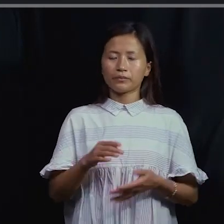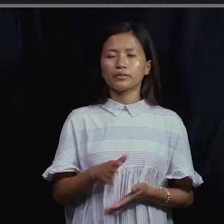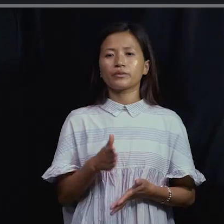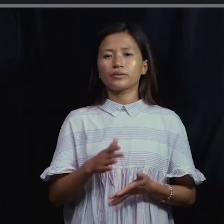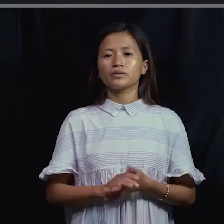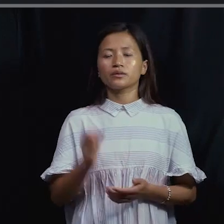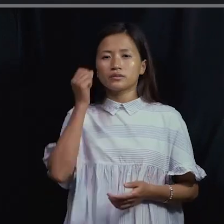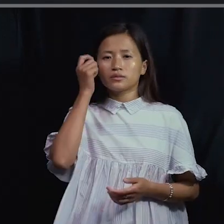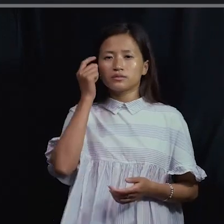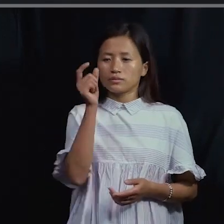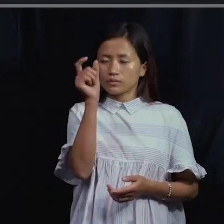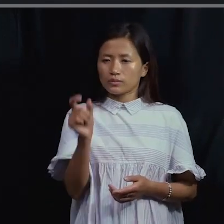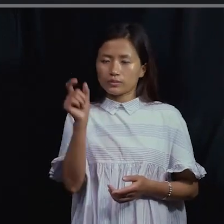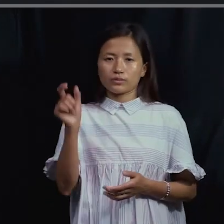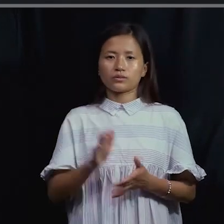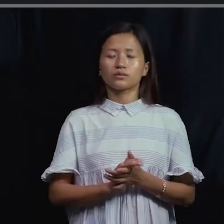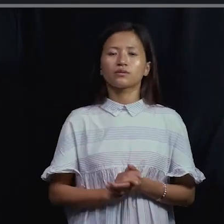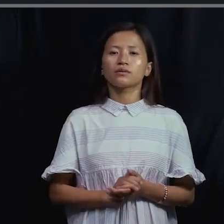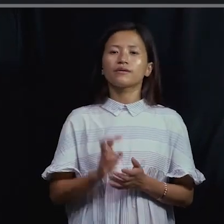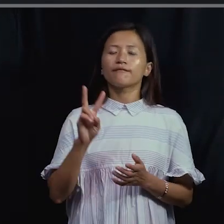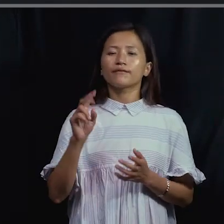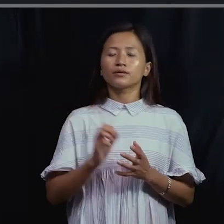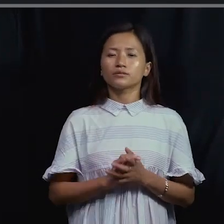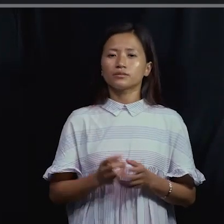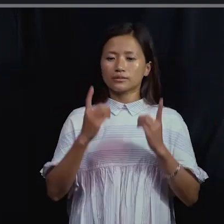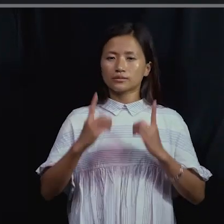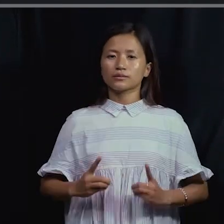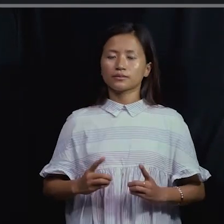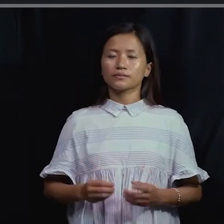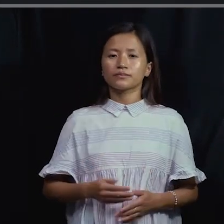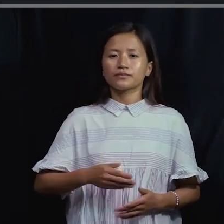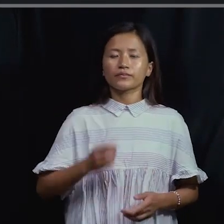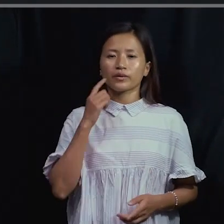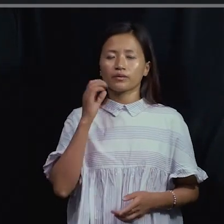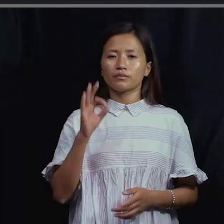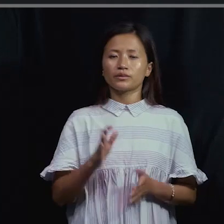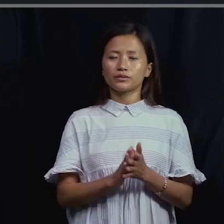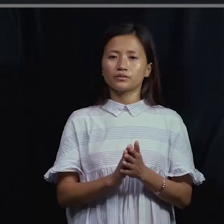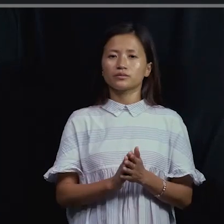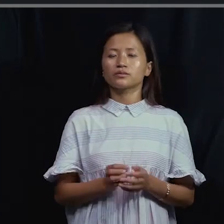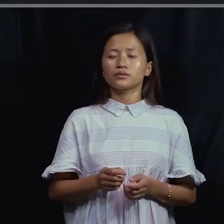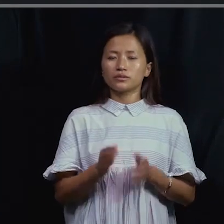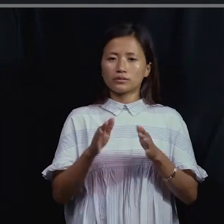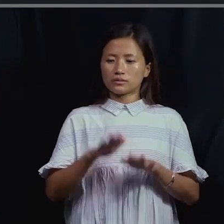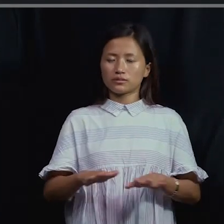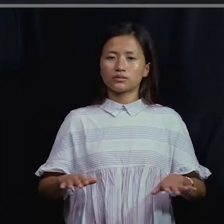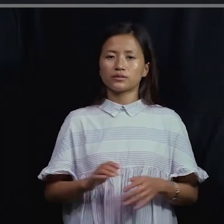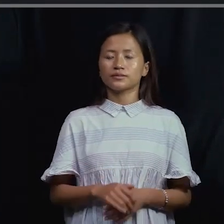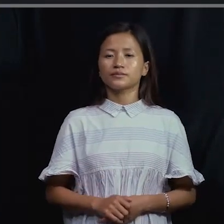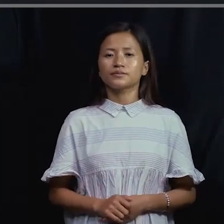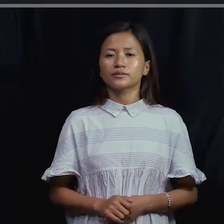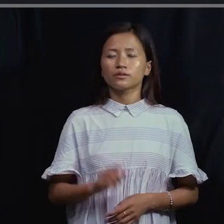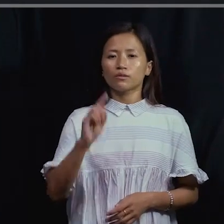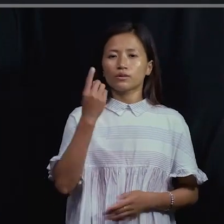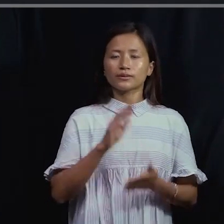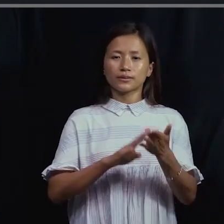he's trying to understand the world, right? So values and discipline can be imparted to the child. And then one